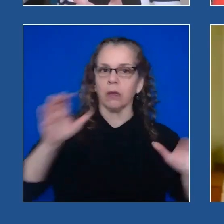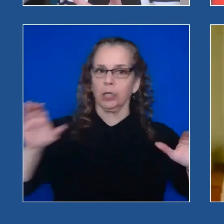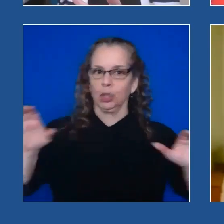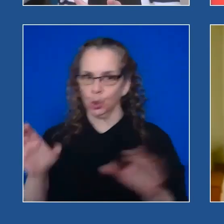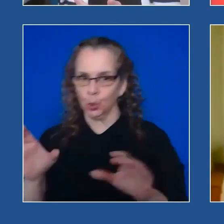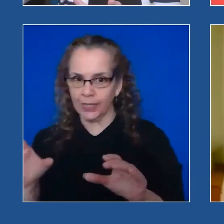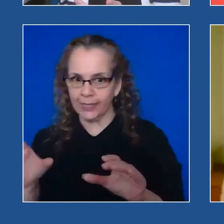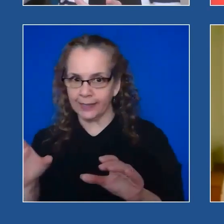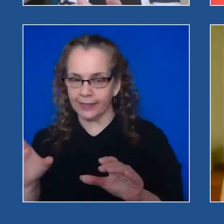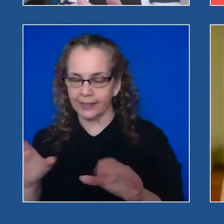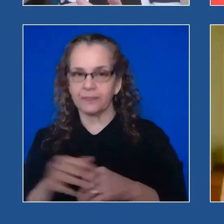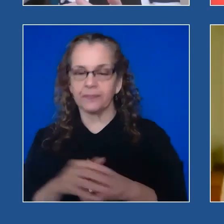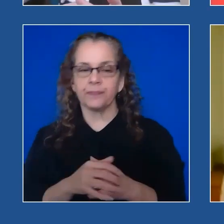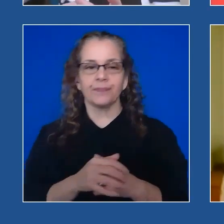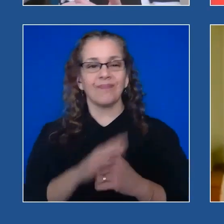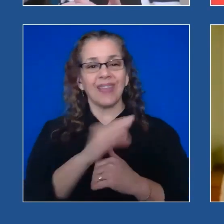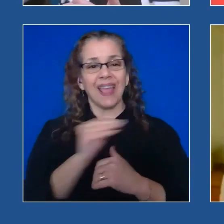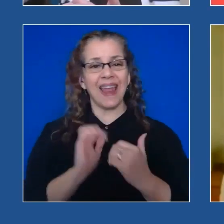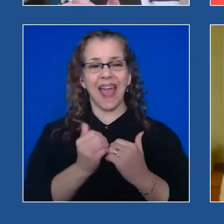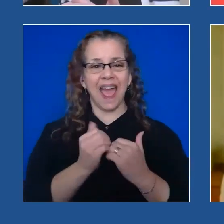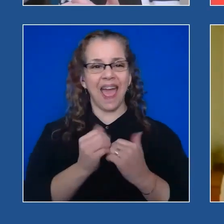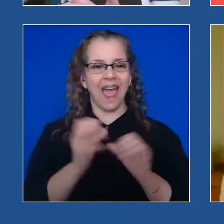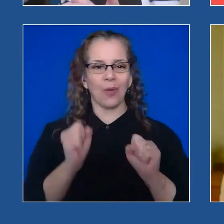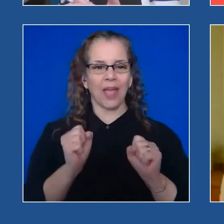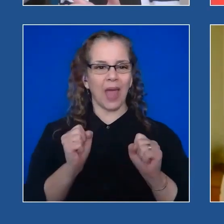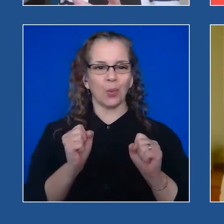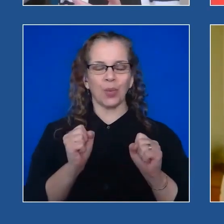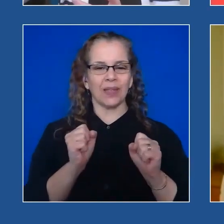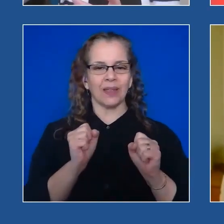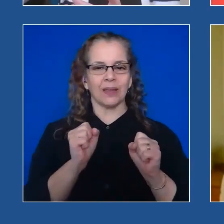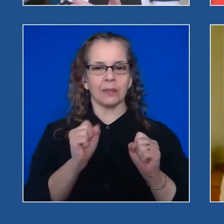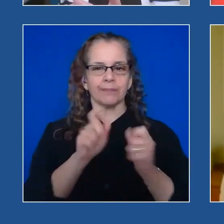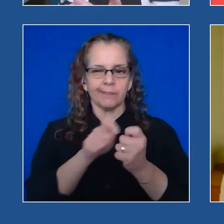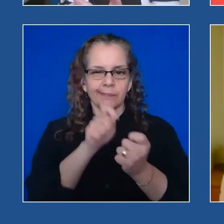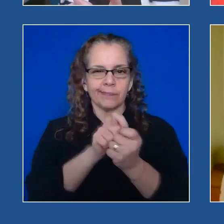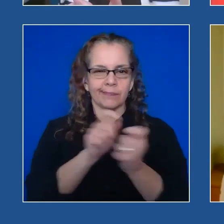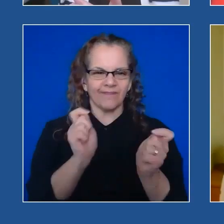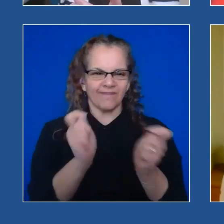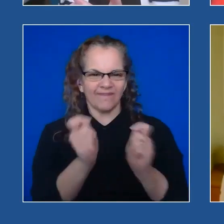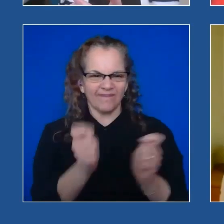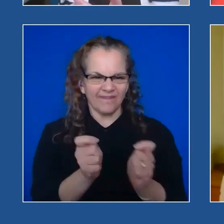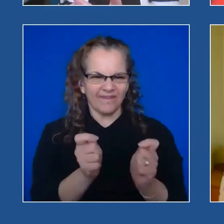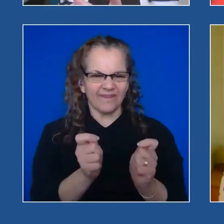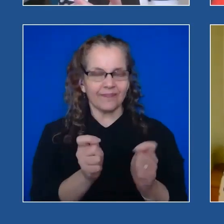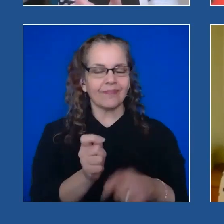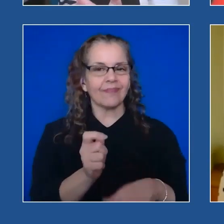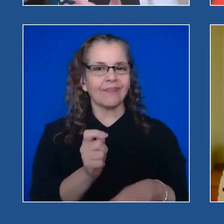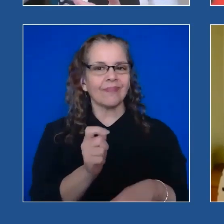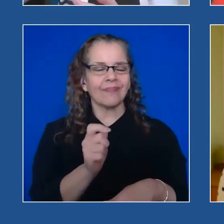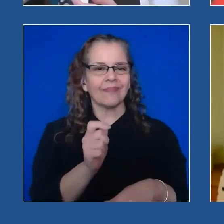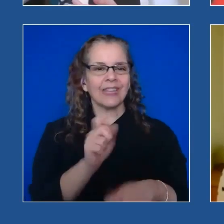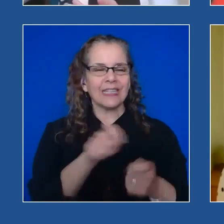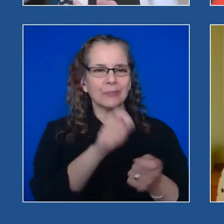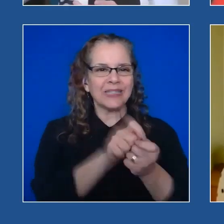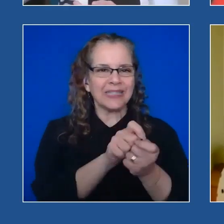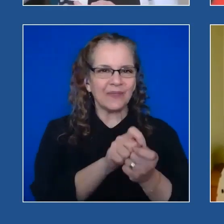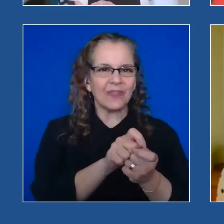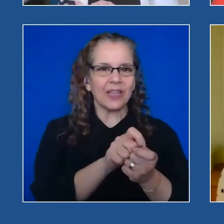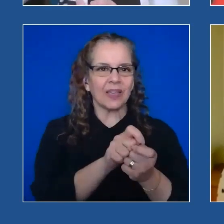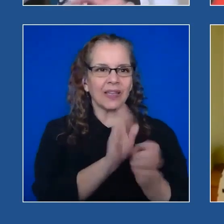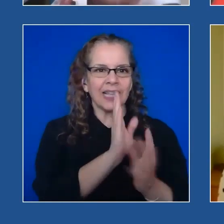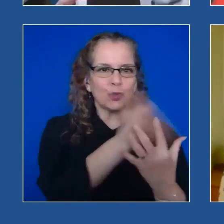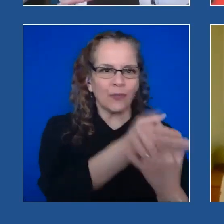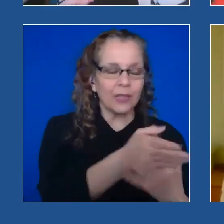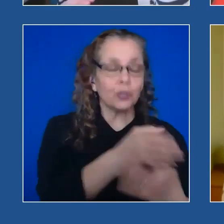can we even tailor interventions, for example, to be pinged to your smartphone when you